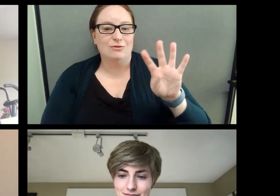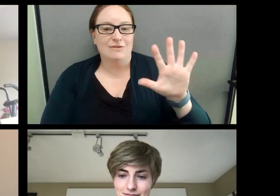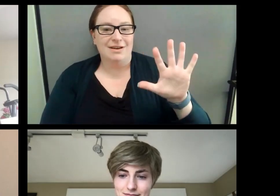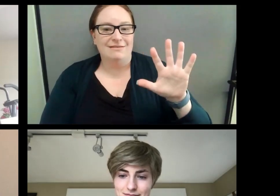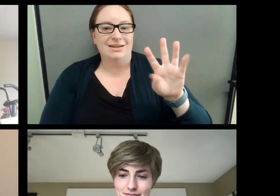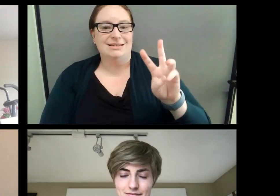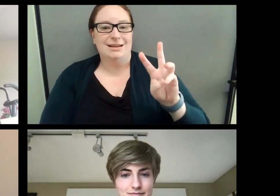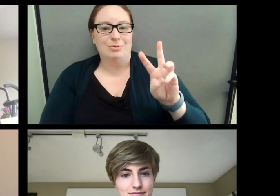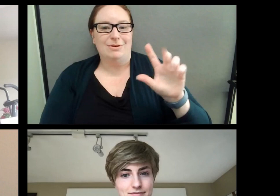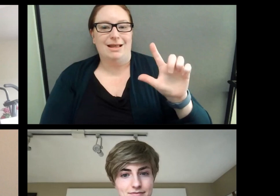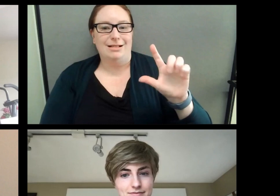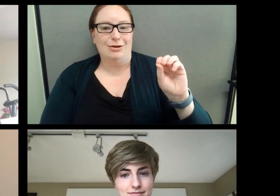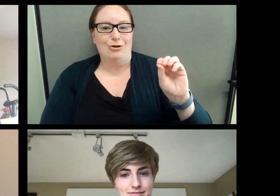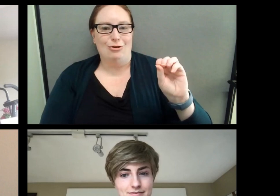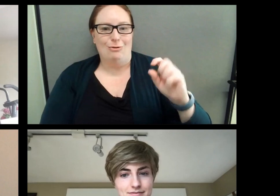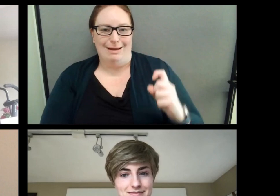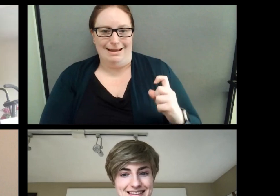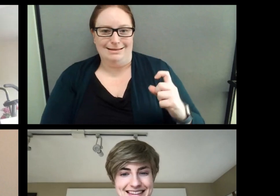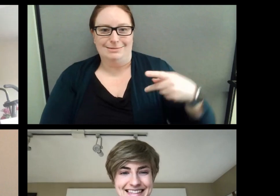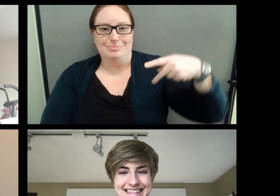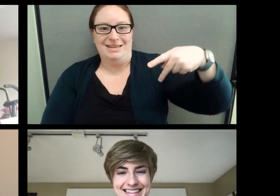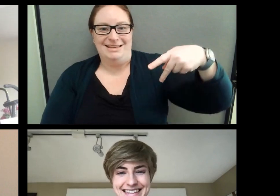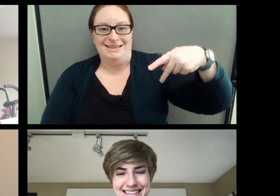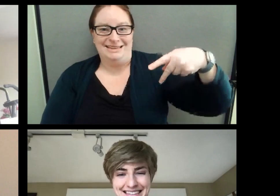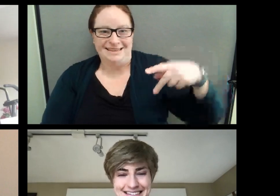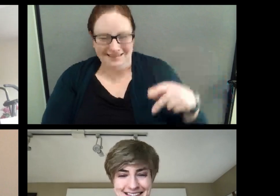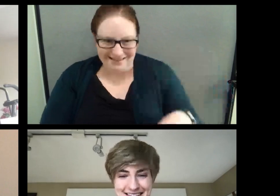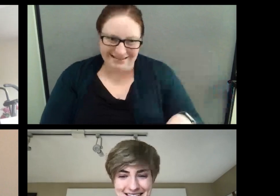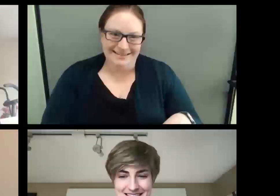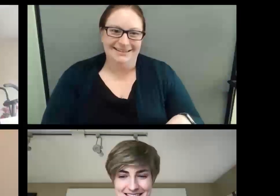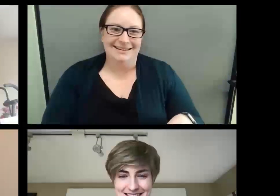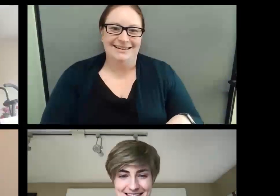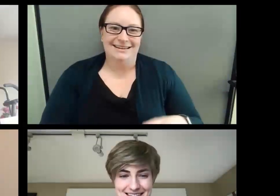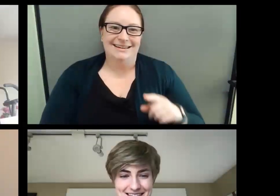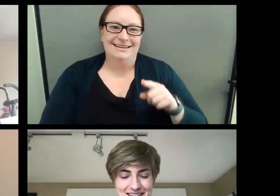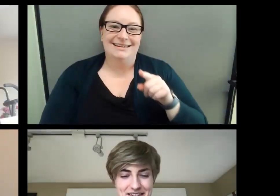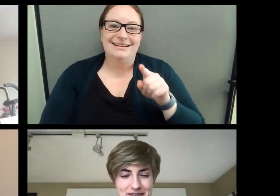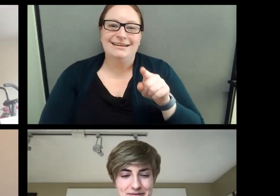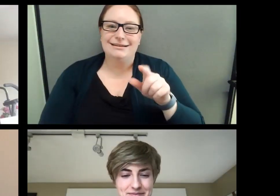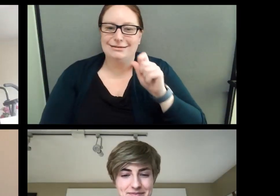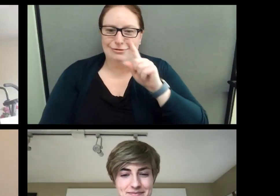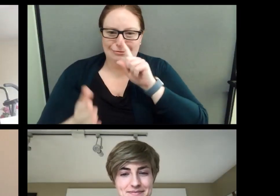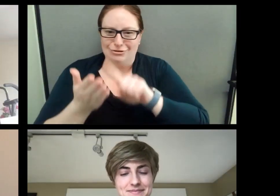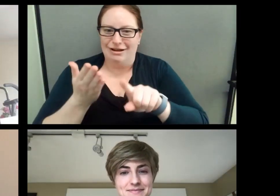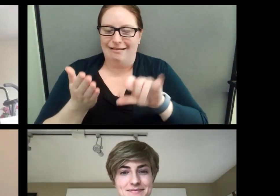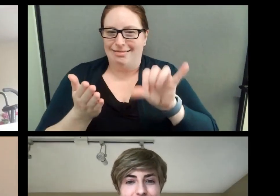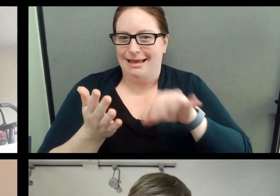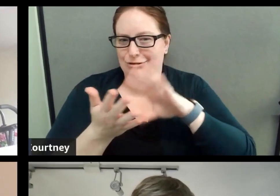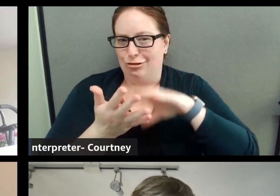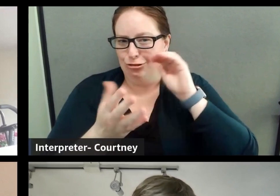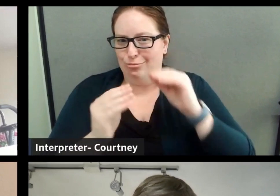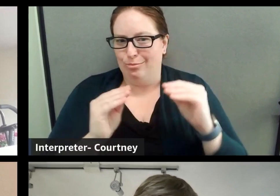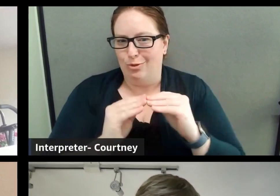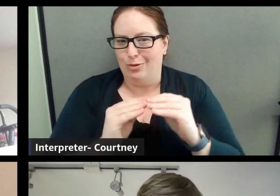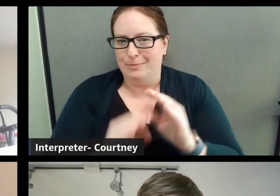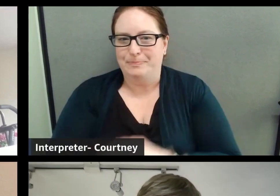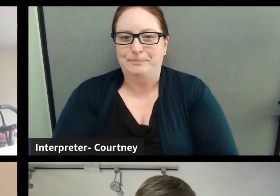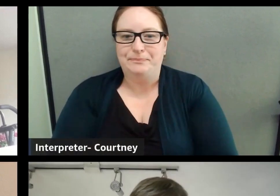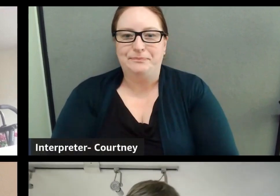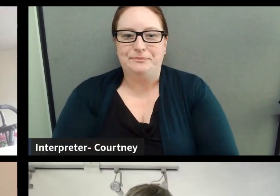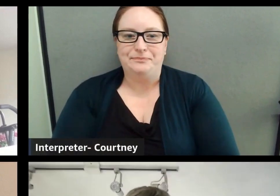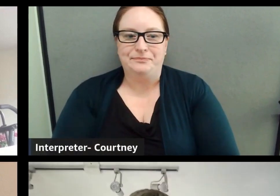go.aws/45WLO lowercase x uppercase p. So check that out to really learn more.